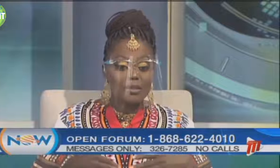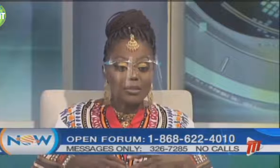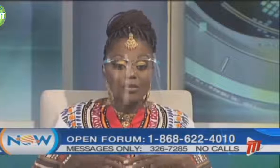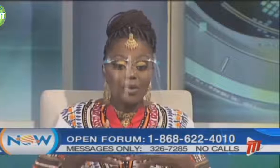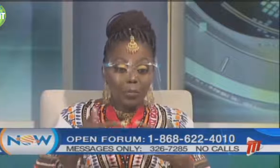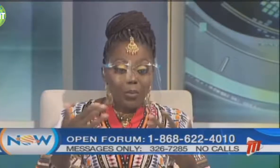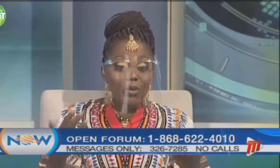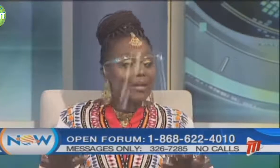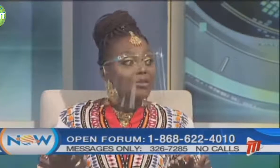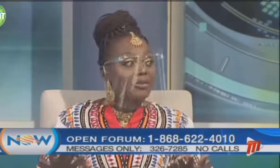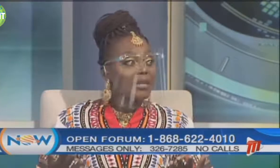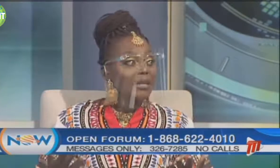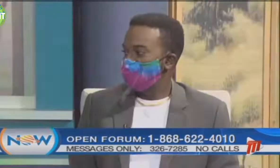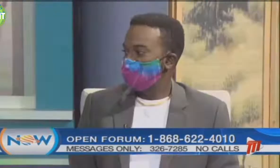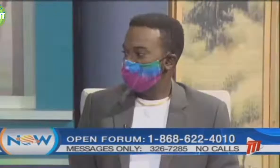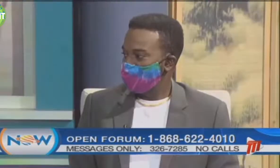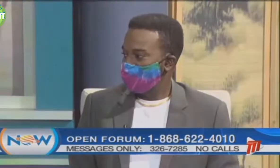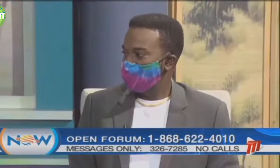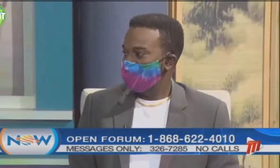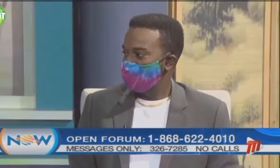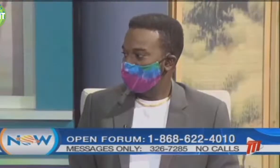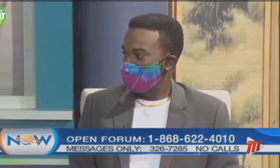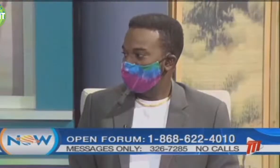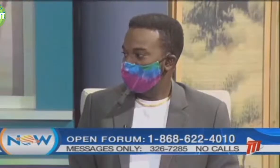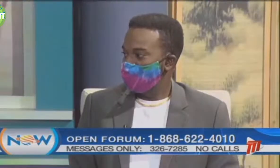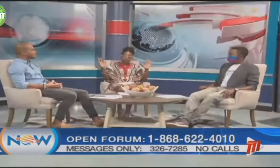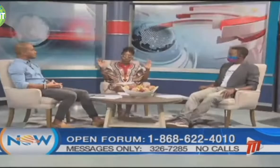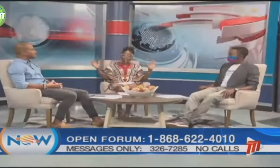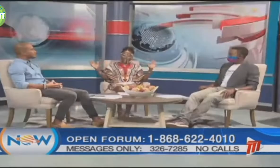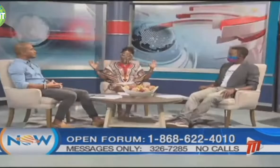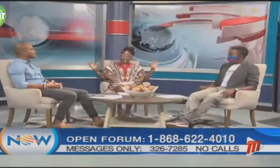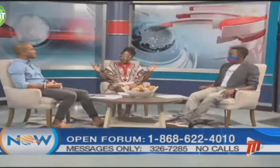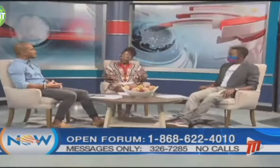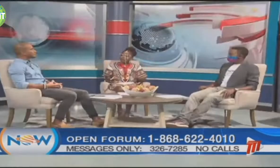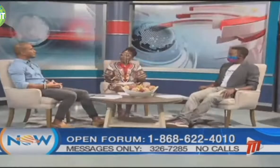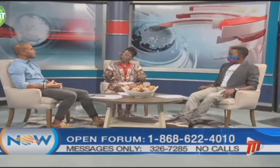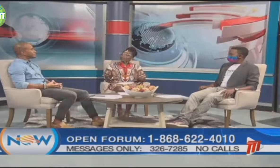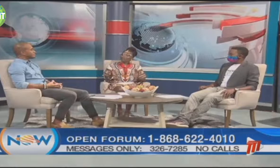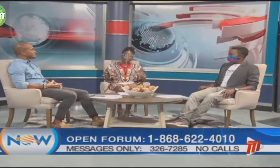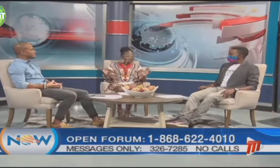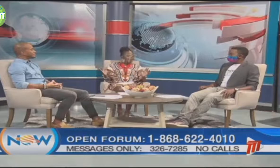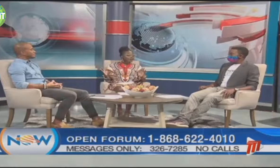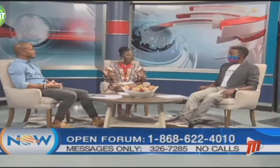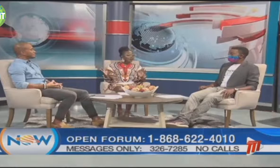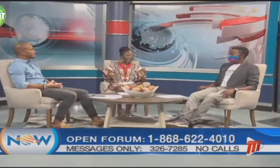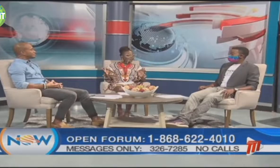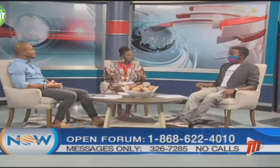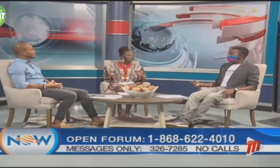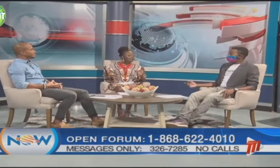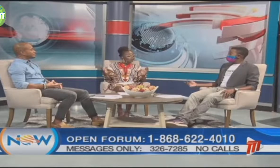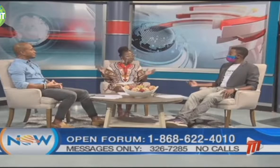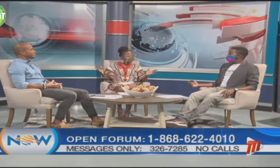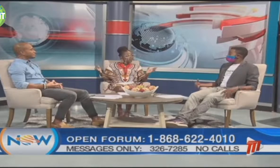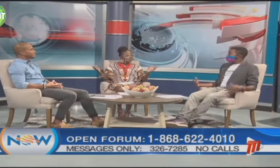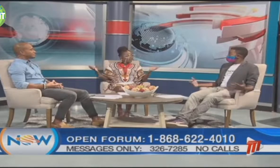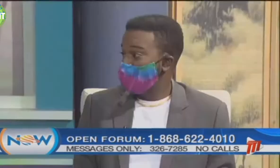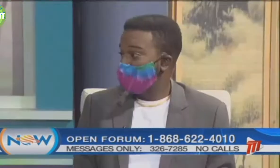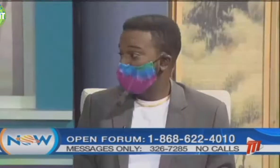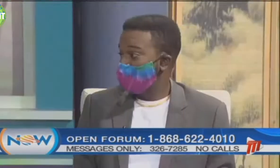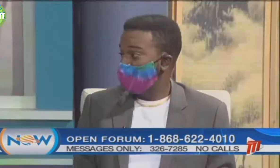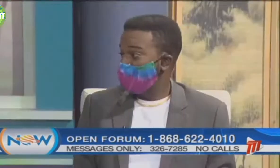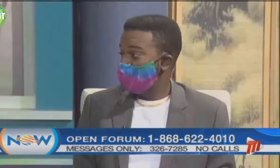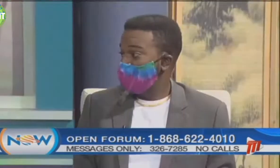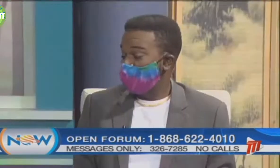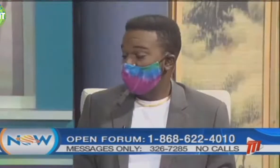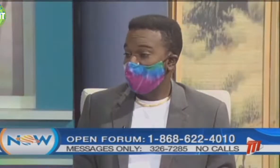afraid to just put that out there, and that's why we end up with a whole gospel frequency for 24 hours. But not just a frequency, but an industry.